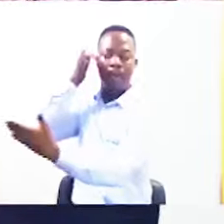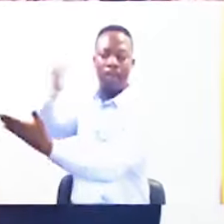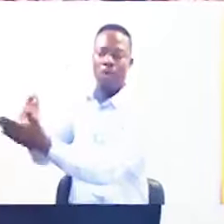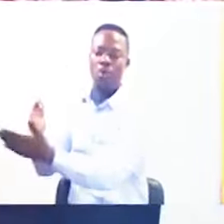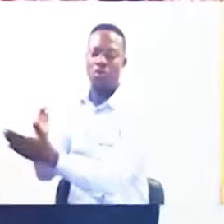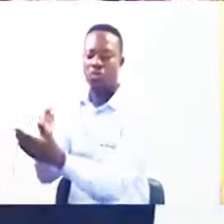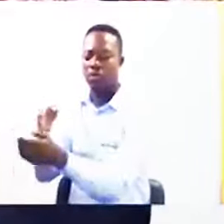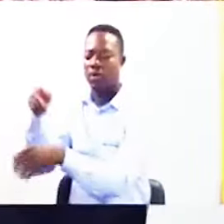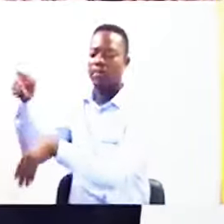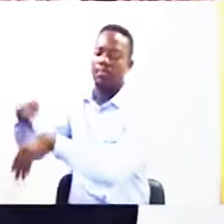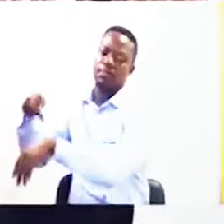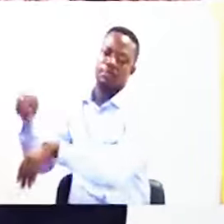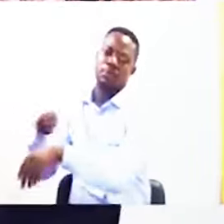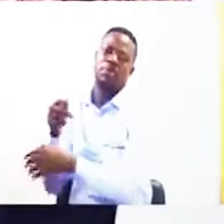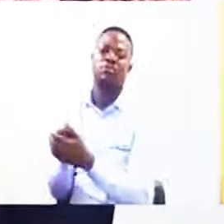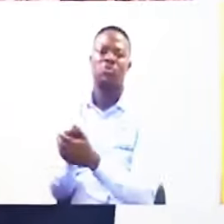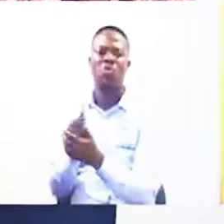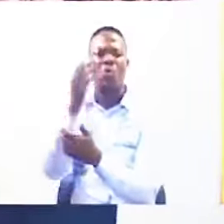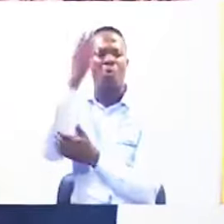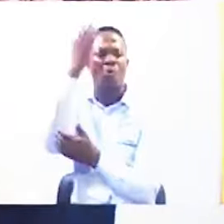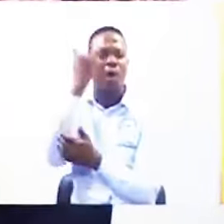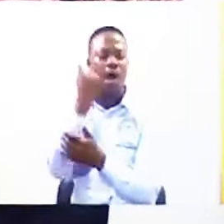why.